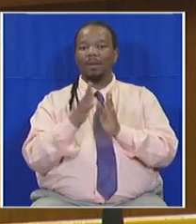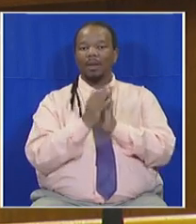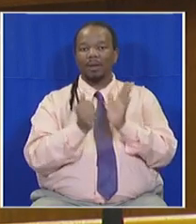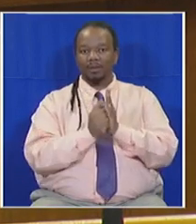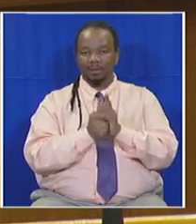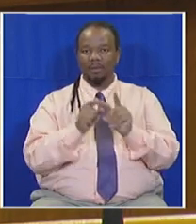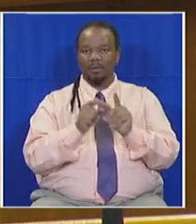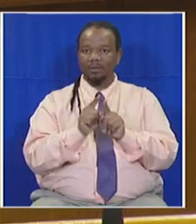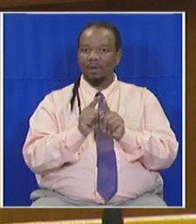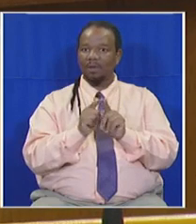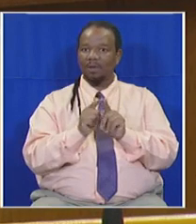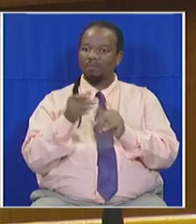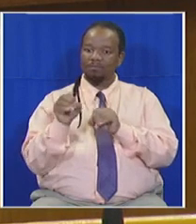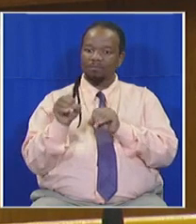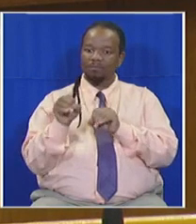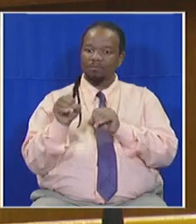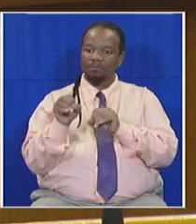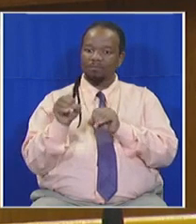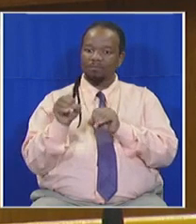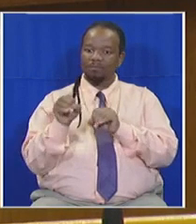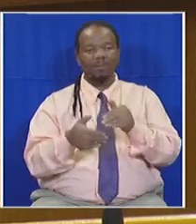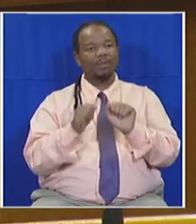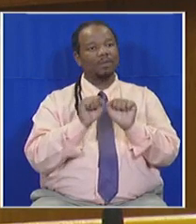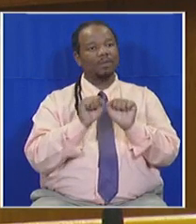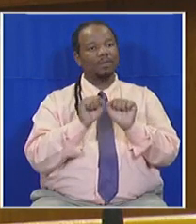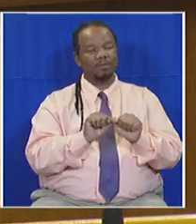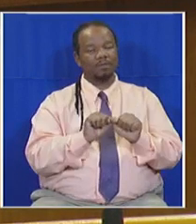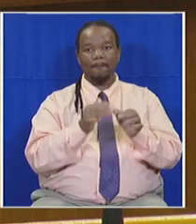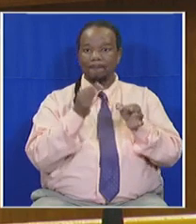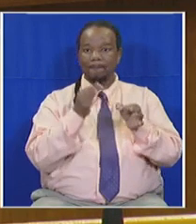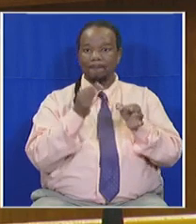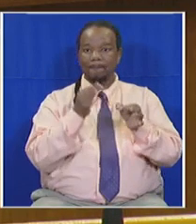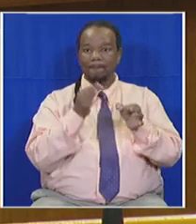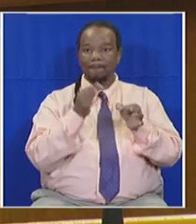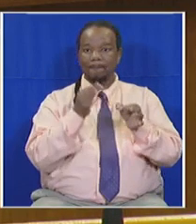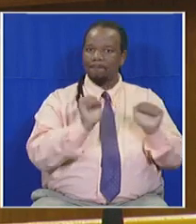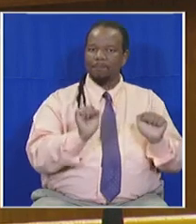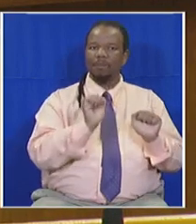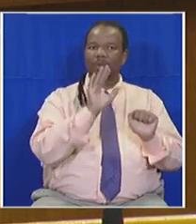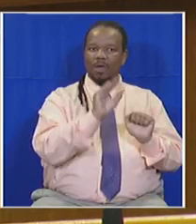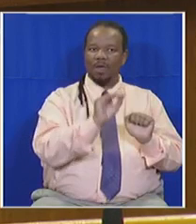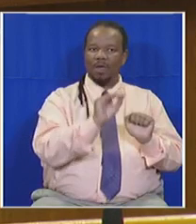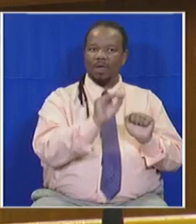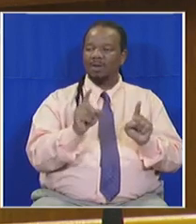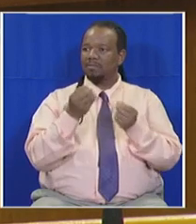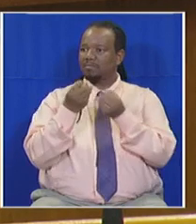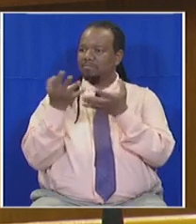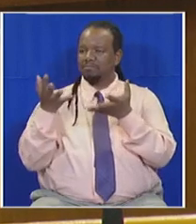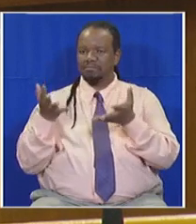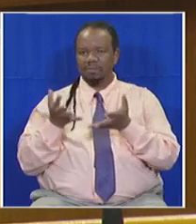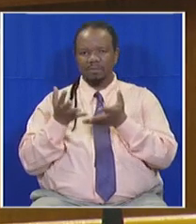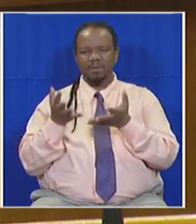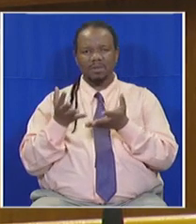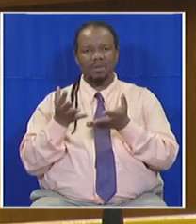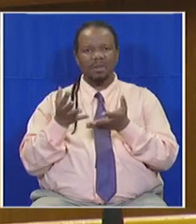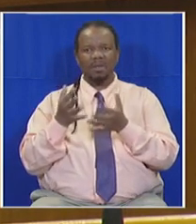years. While we have achieved political emancipation, too many of our citizens find themselves to be